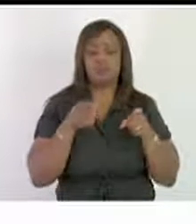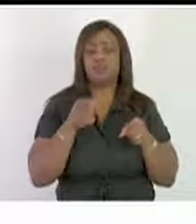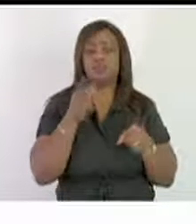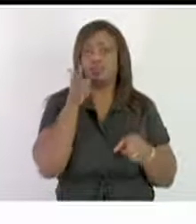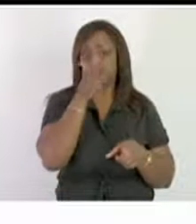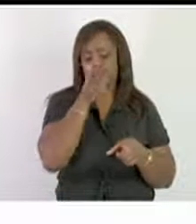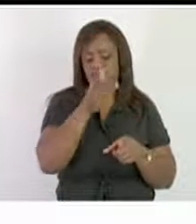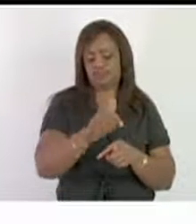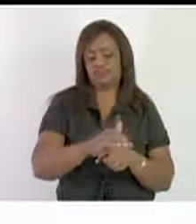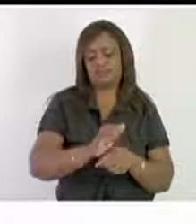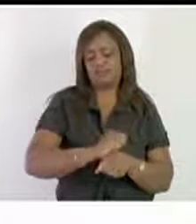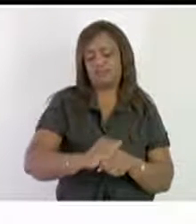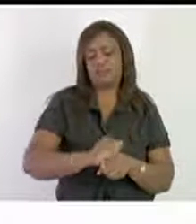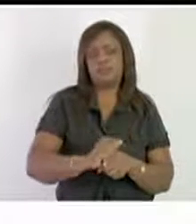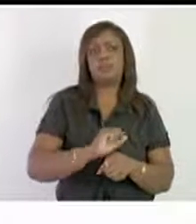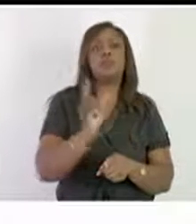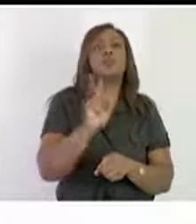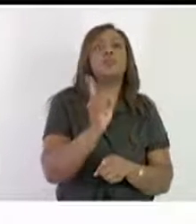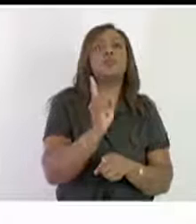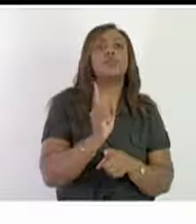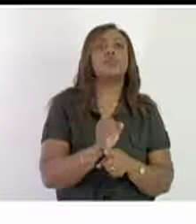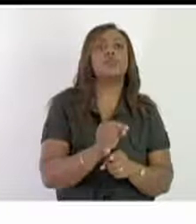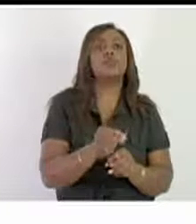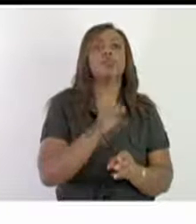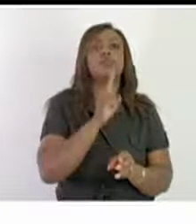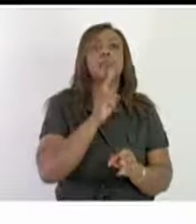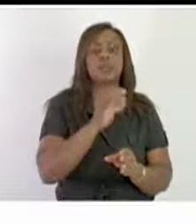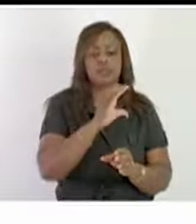sexual practices. C,